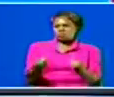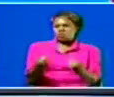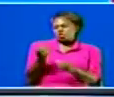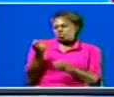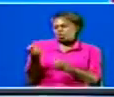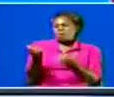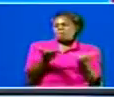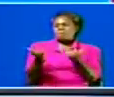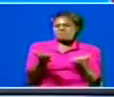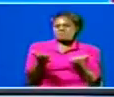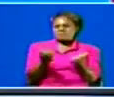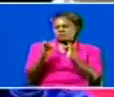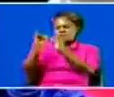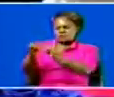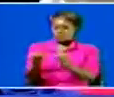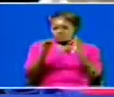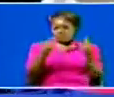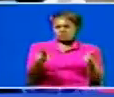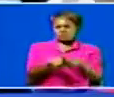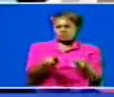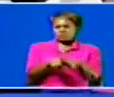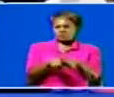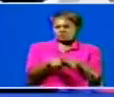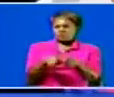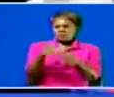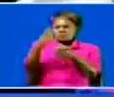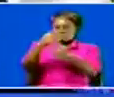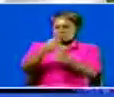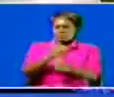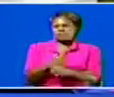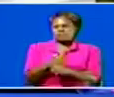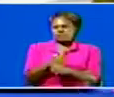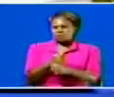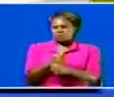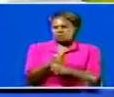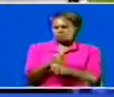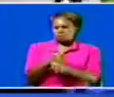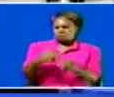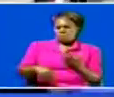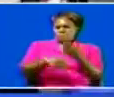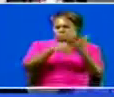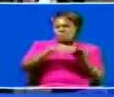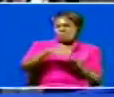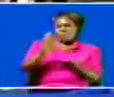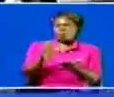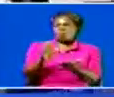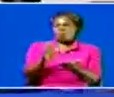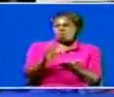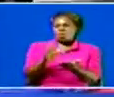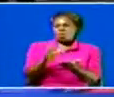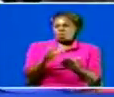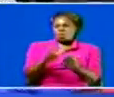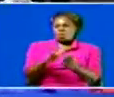small businesses and individuals. The move will see the company firm up its presence with the additional of a durable